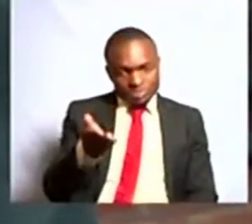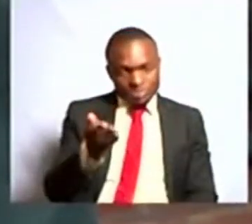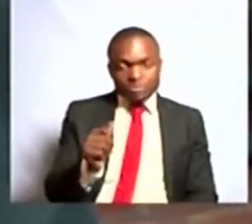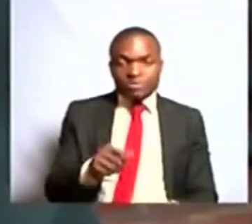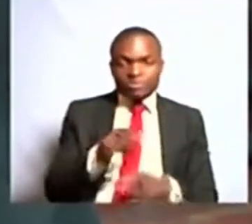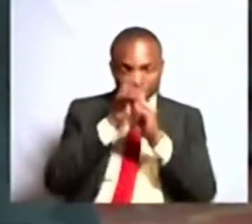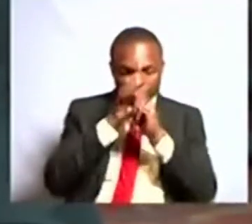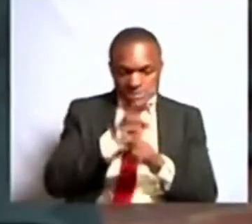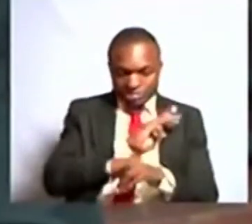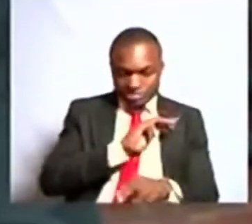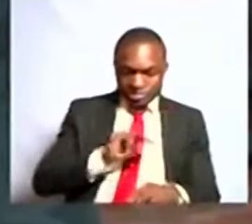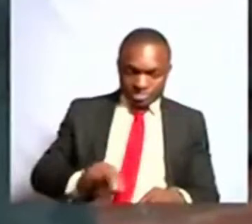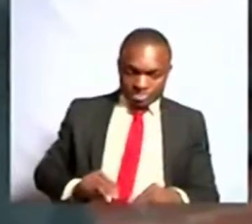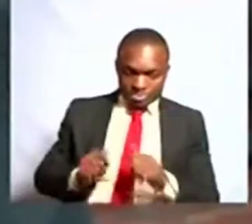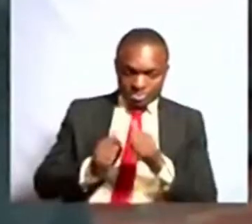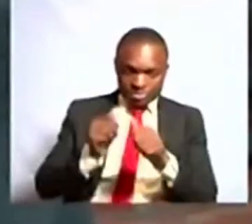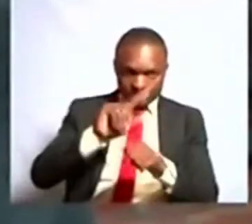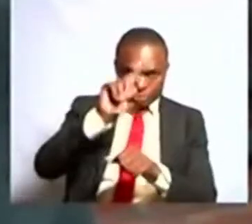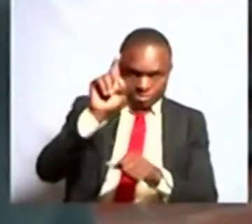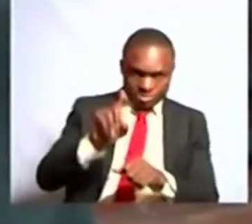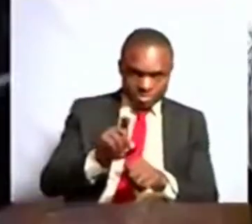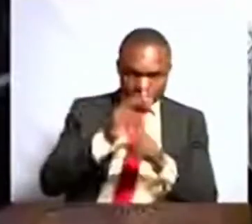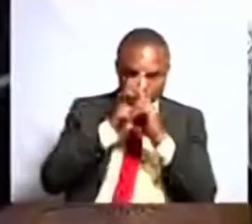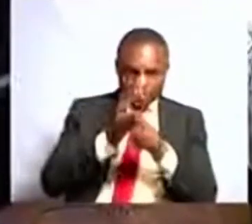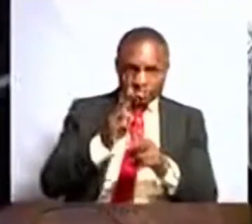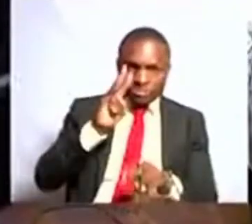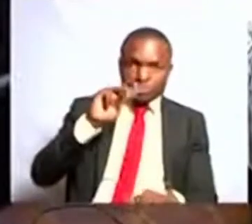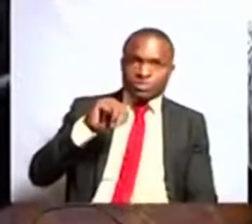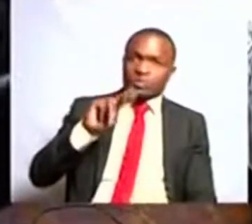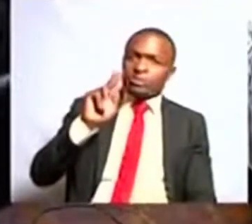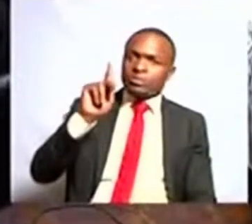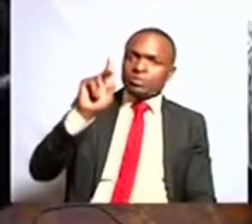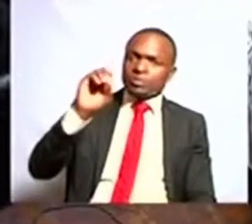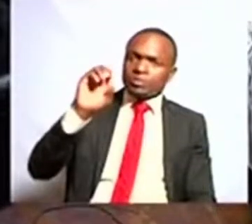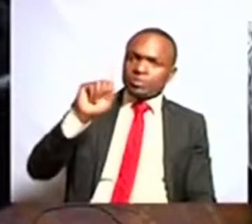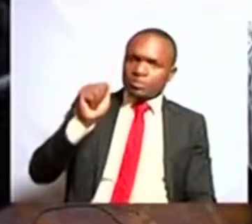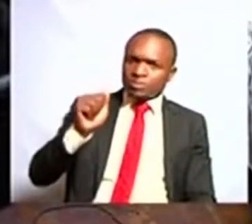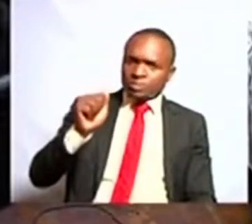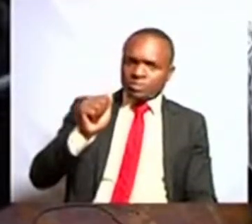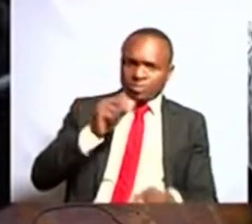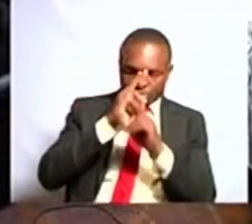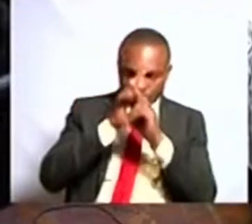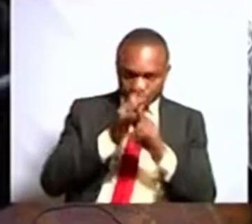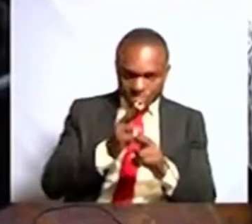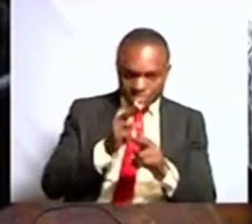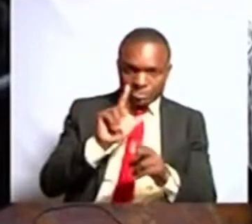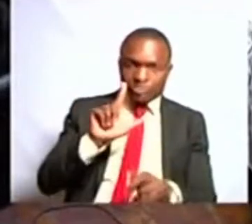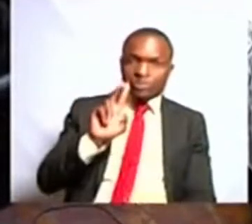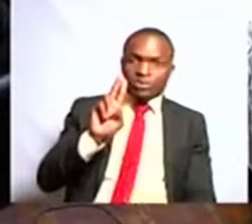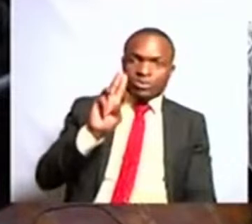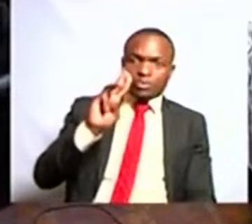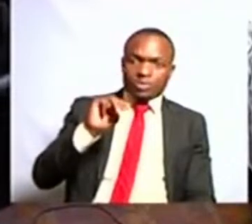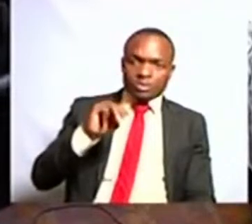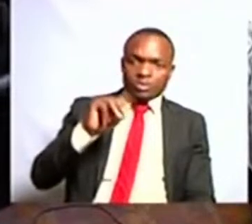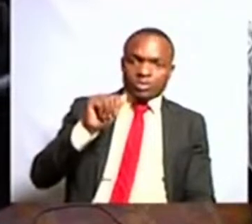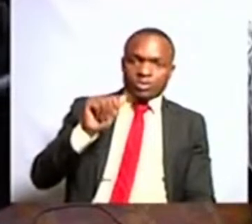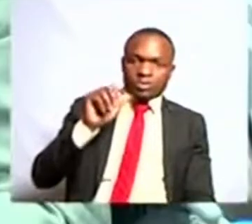Honorable members, follow-up questions. Honorable Mkosa, then Honorable Lumai in that order.